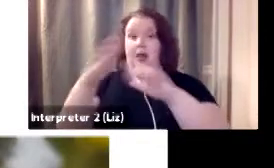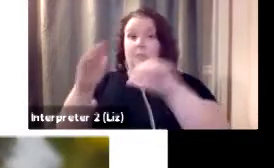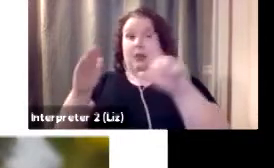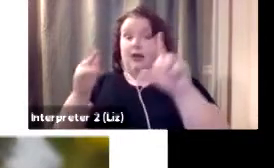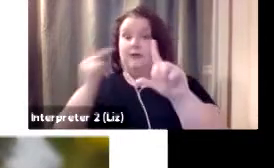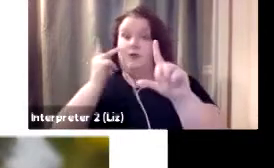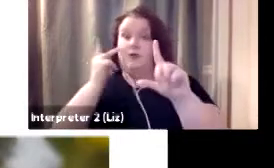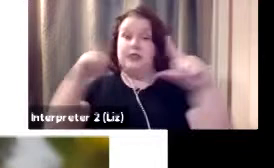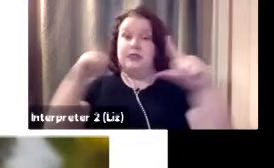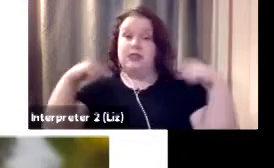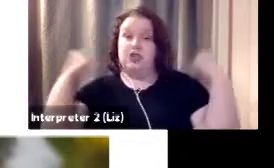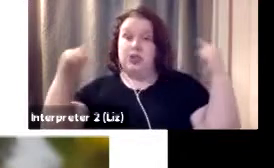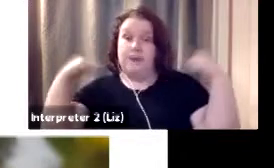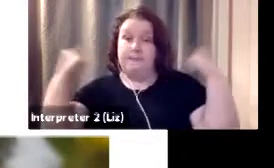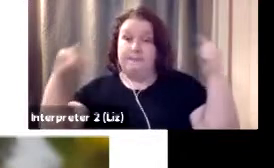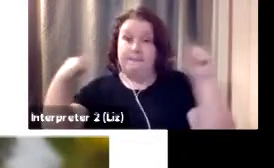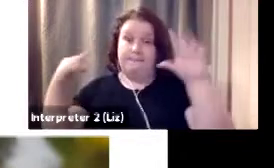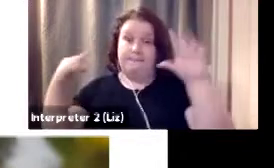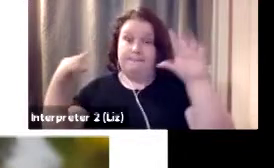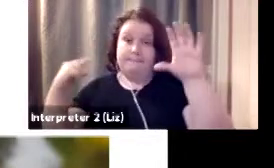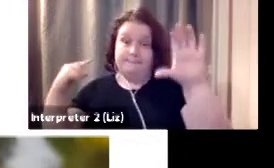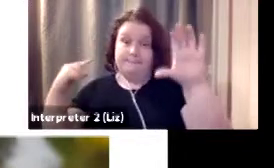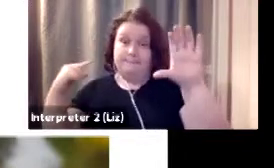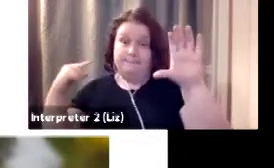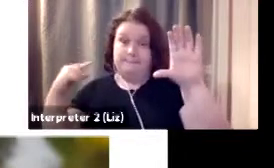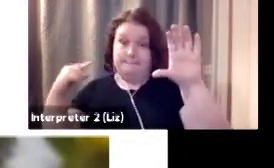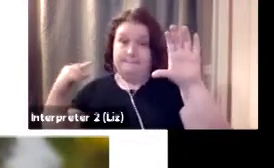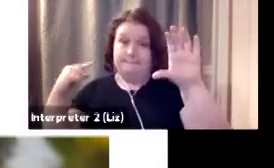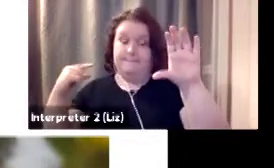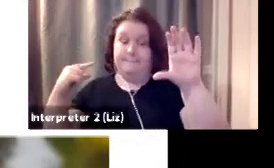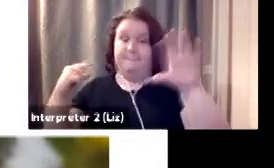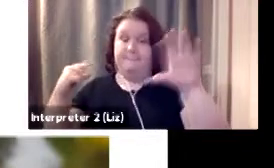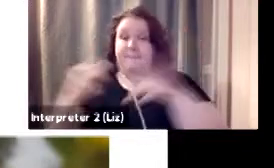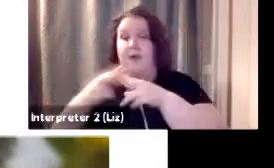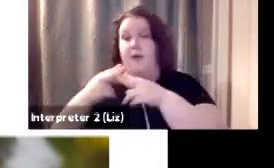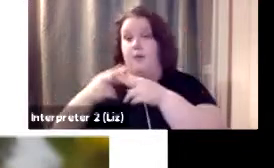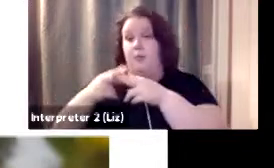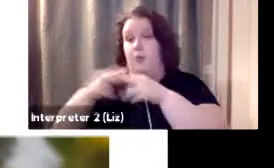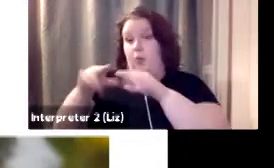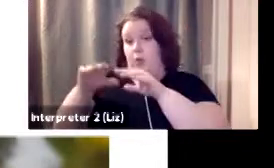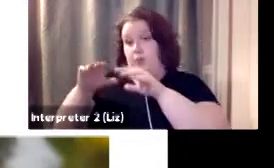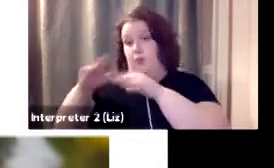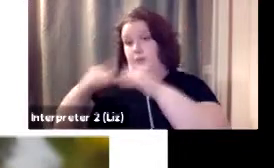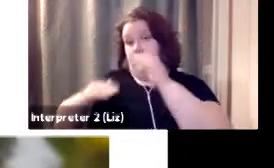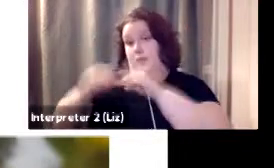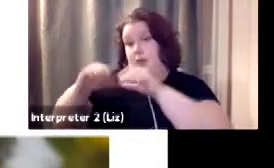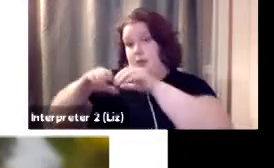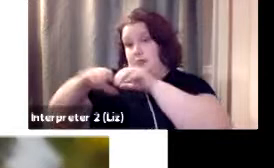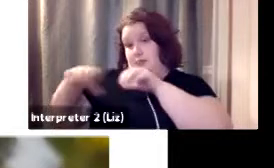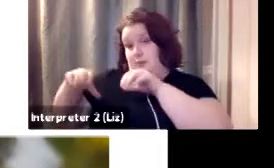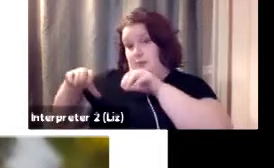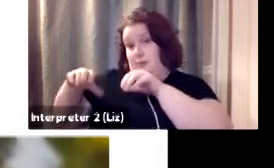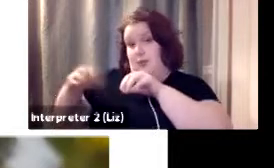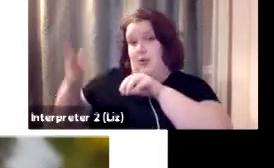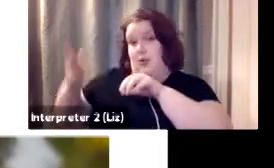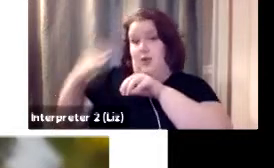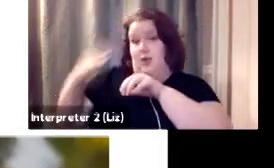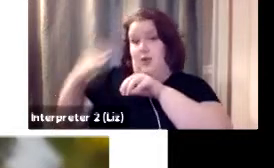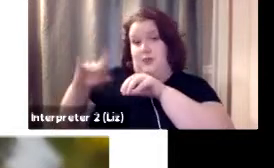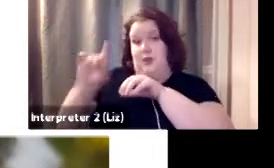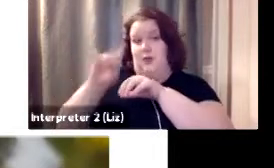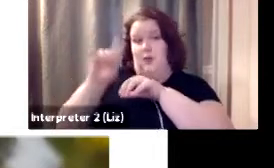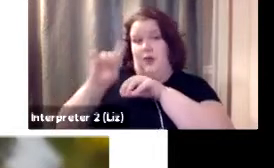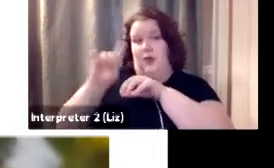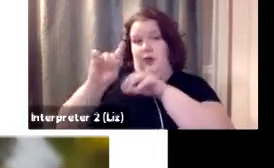and it's kind of strung out. And so the portables used to be tucked behind where that, um, angled roof building is, and they move the